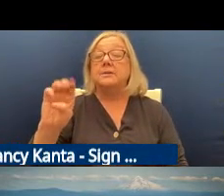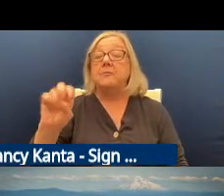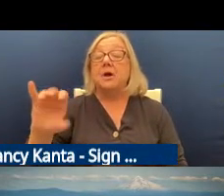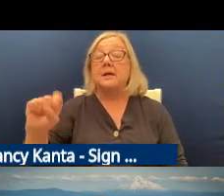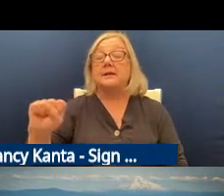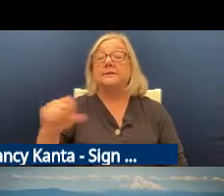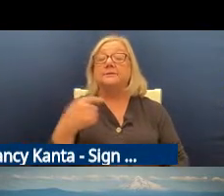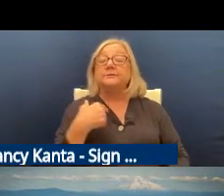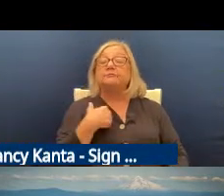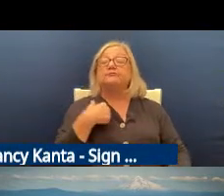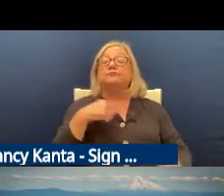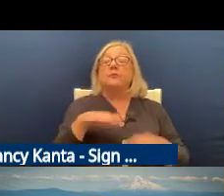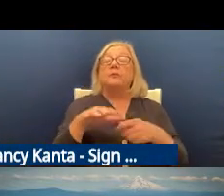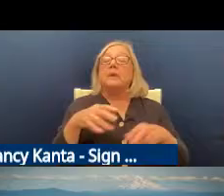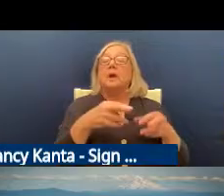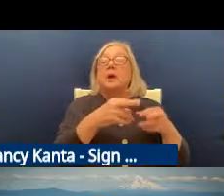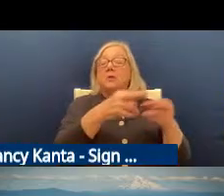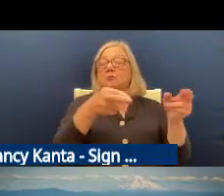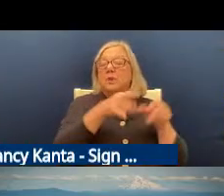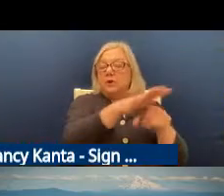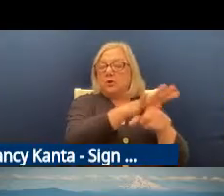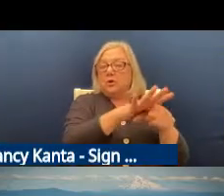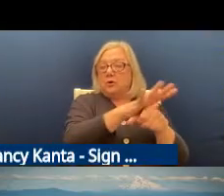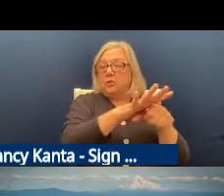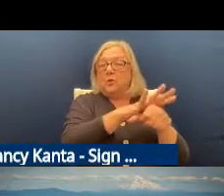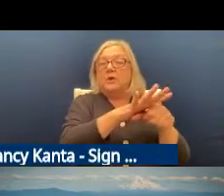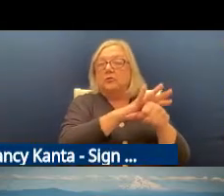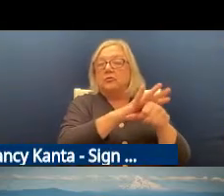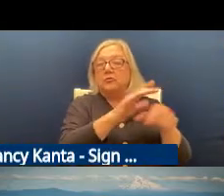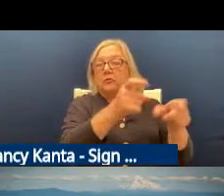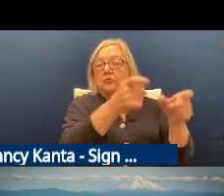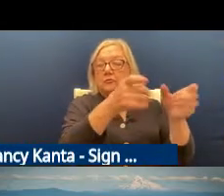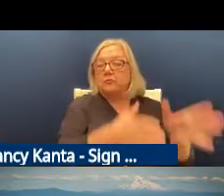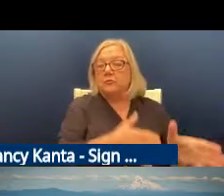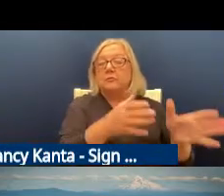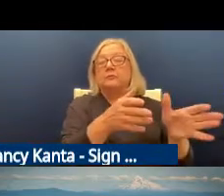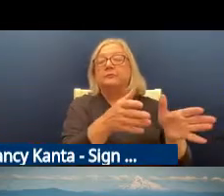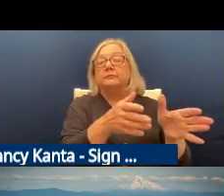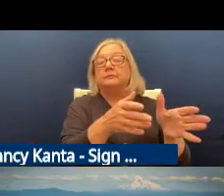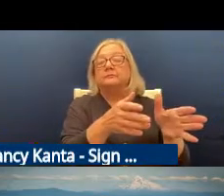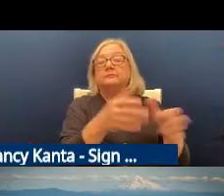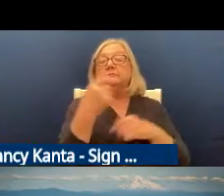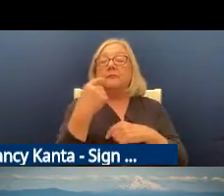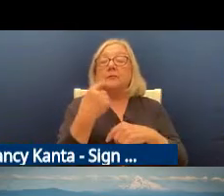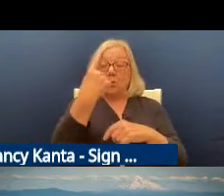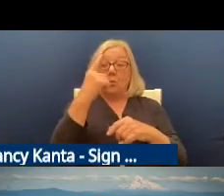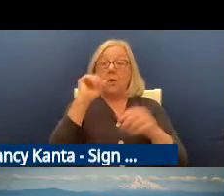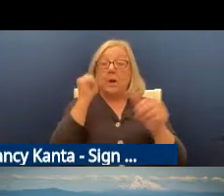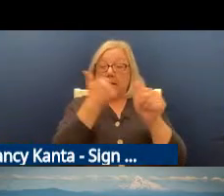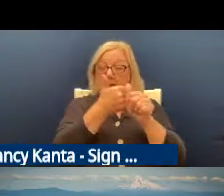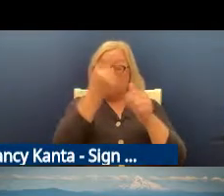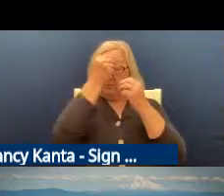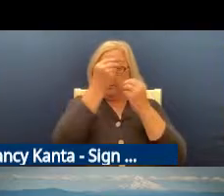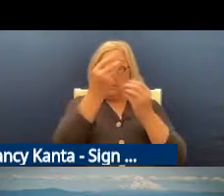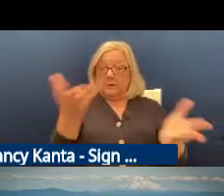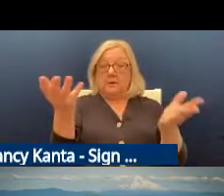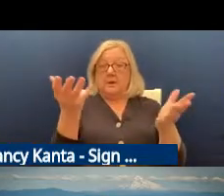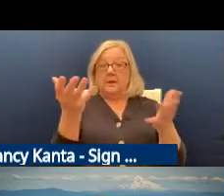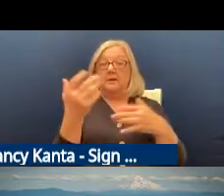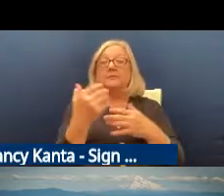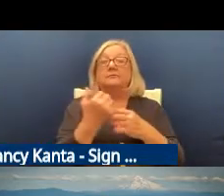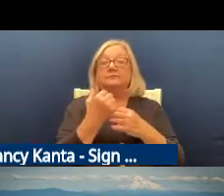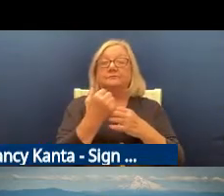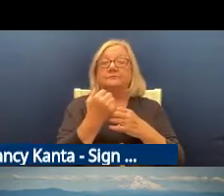Manager at the Port of Portland, serving as Curtis Robinhold's alternate this morning. One update to share. Earlier this month,